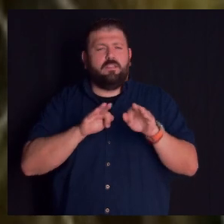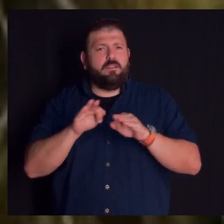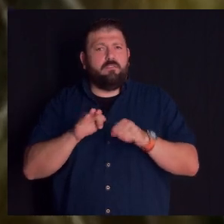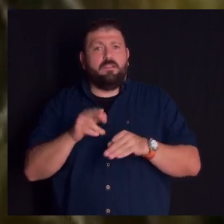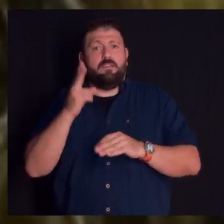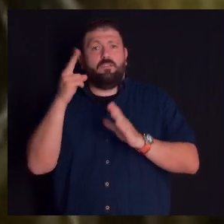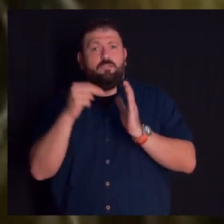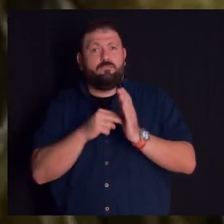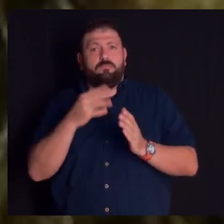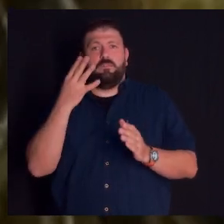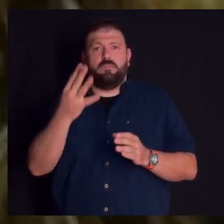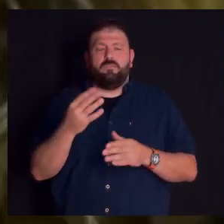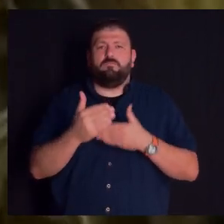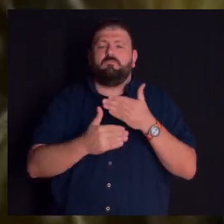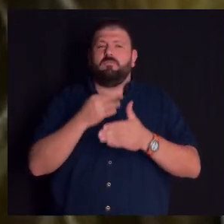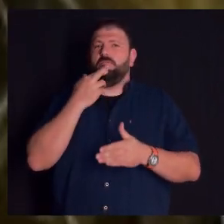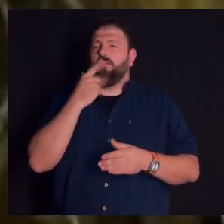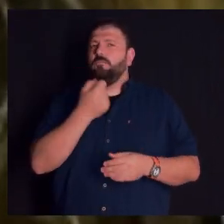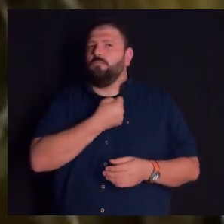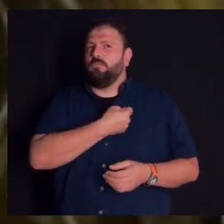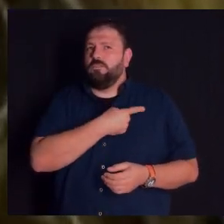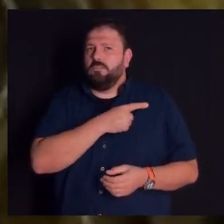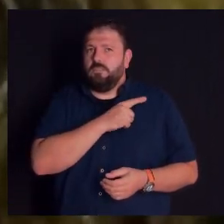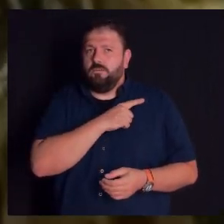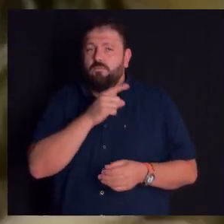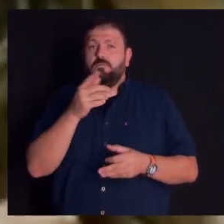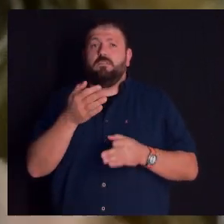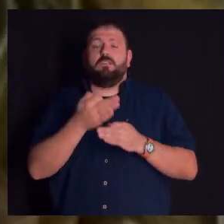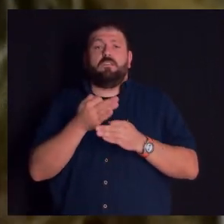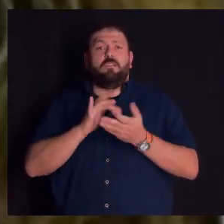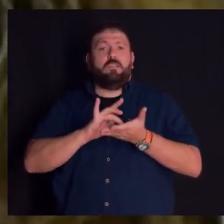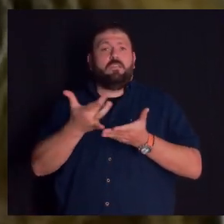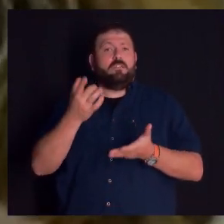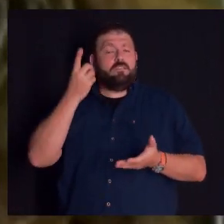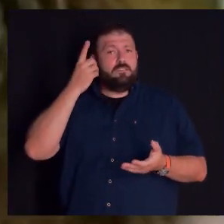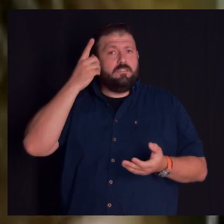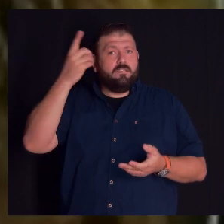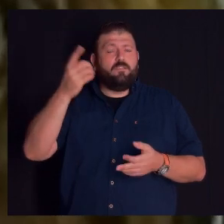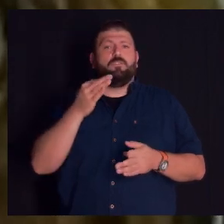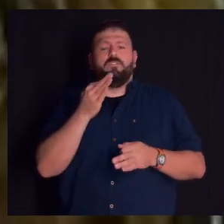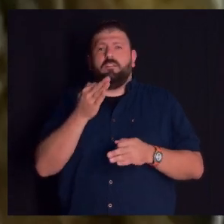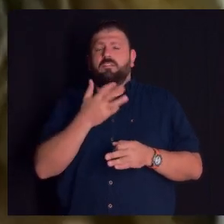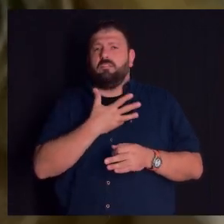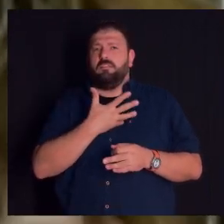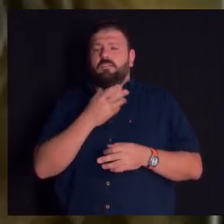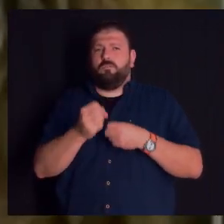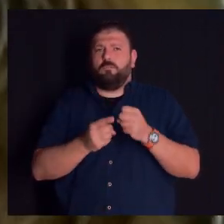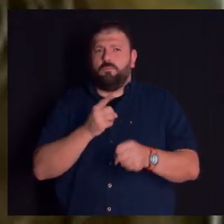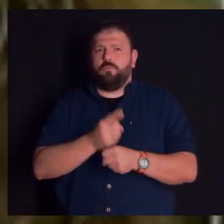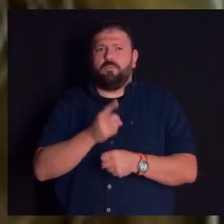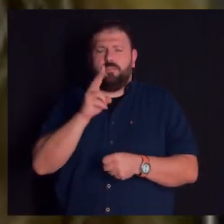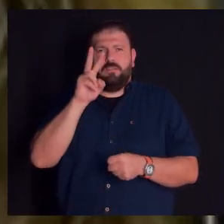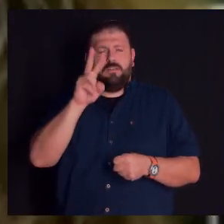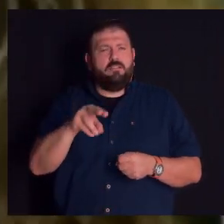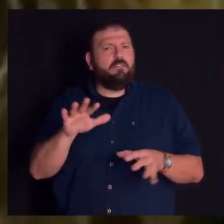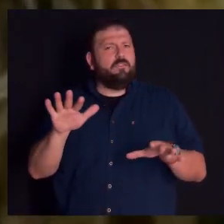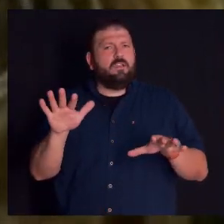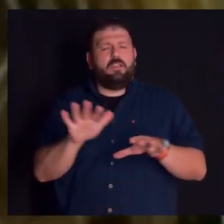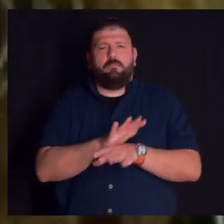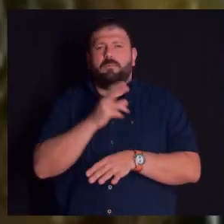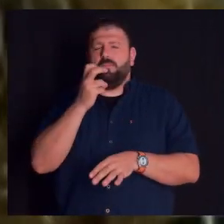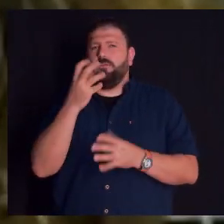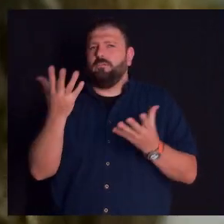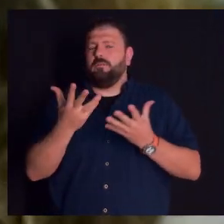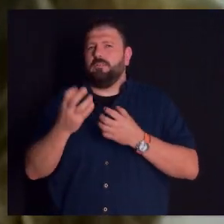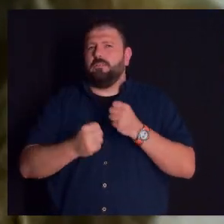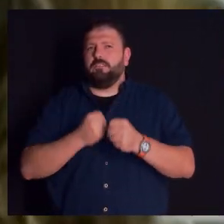in 2004. I started this because of my health, but now then I saw the business opportunity